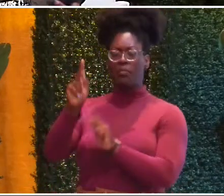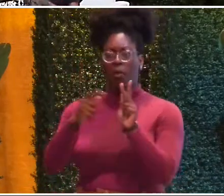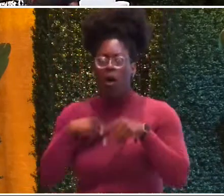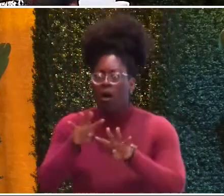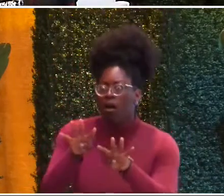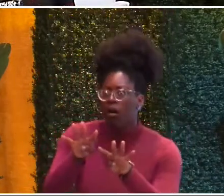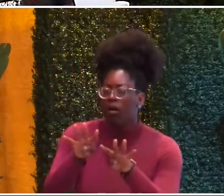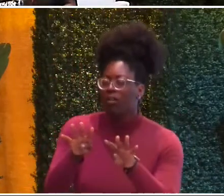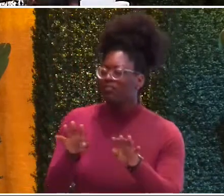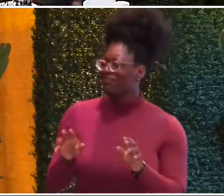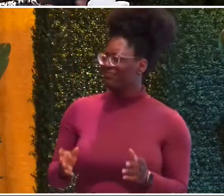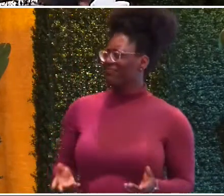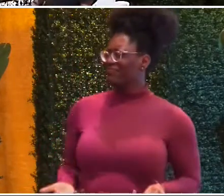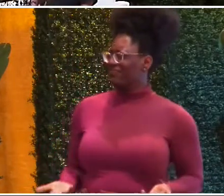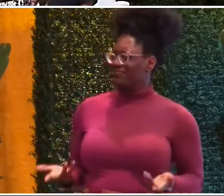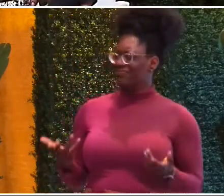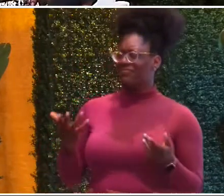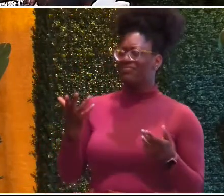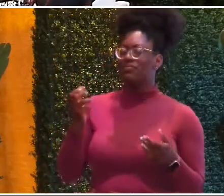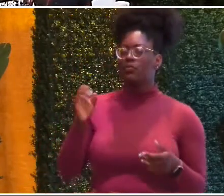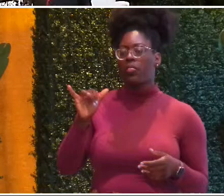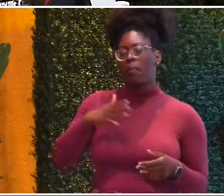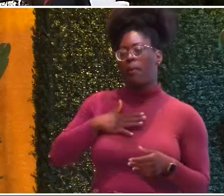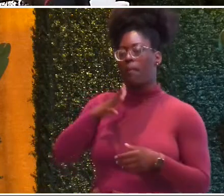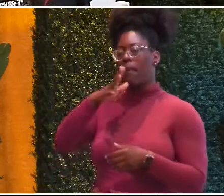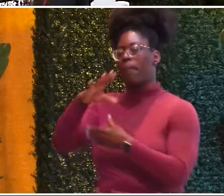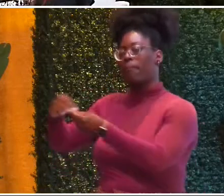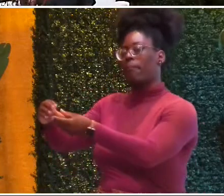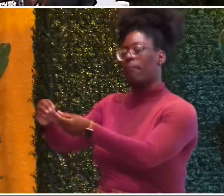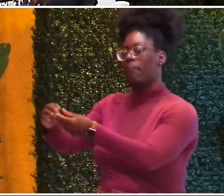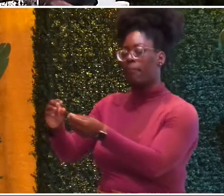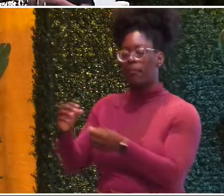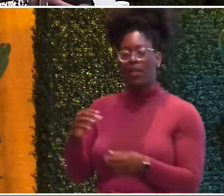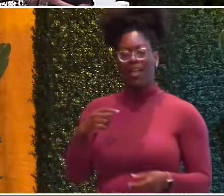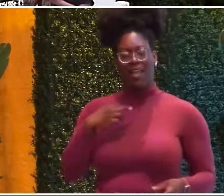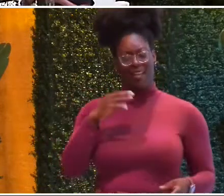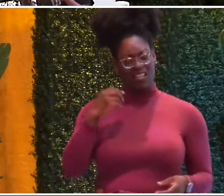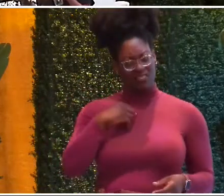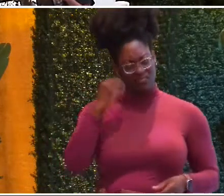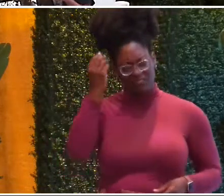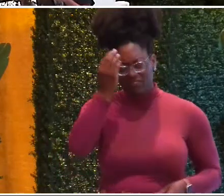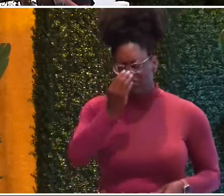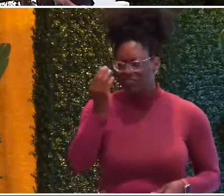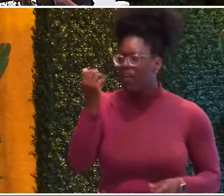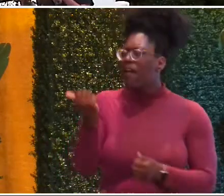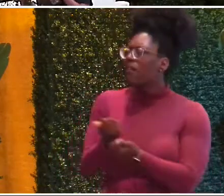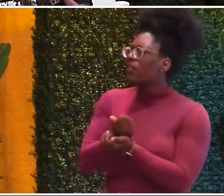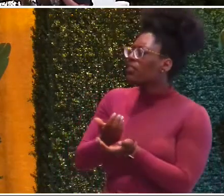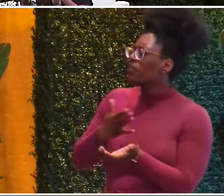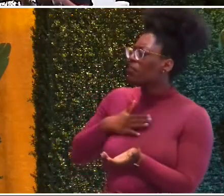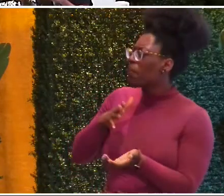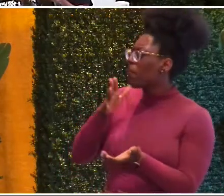so frustrated because everything I know about my mother is a feminist. Everything that she's done for me